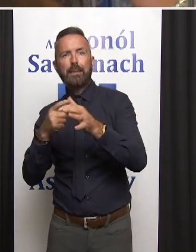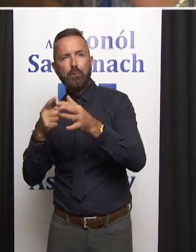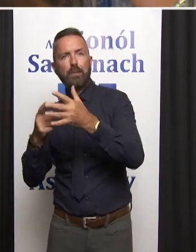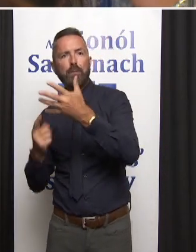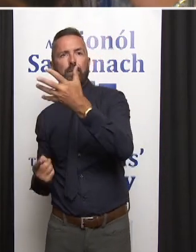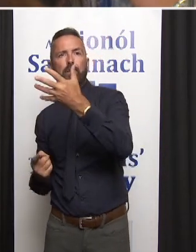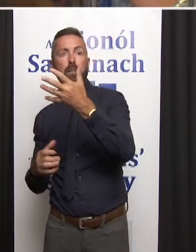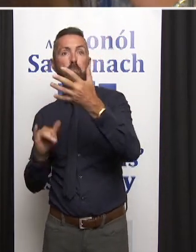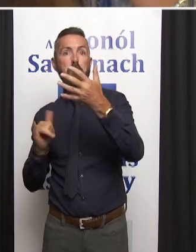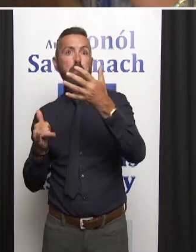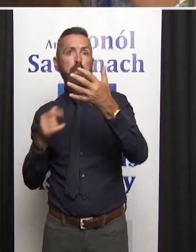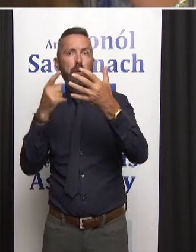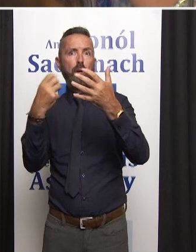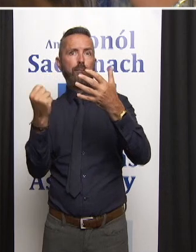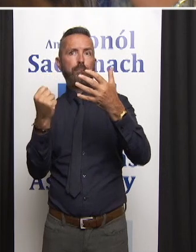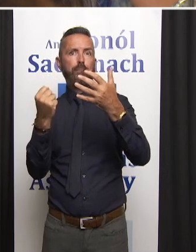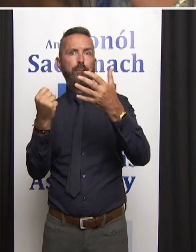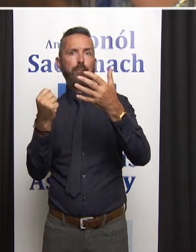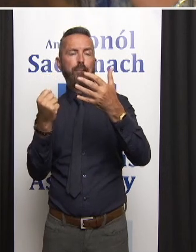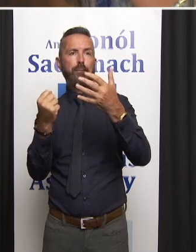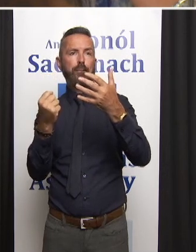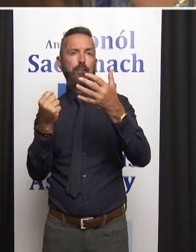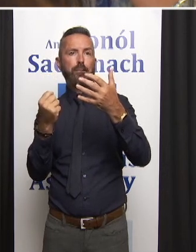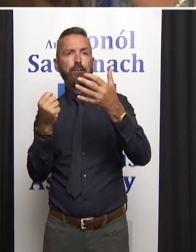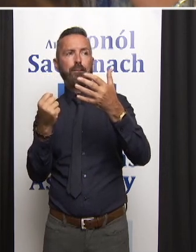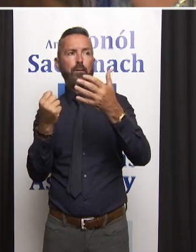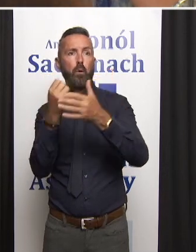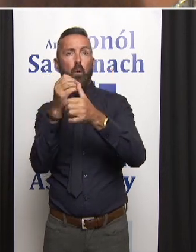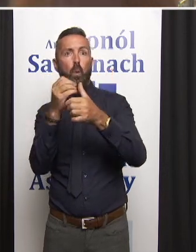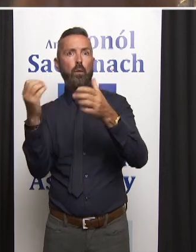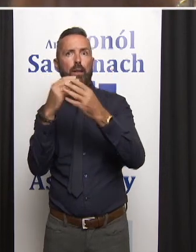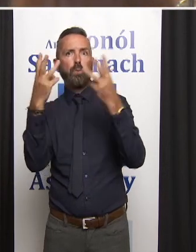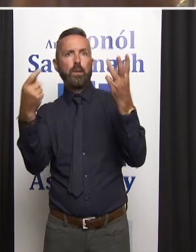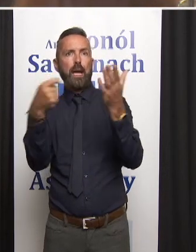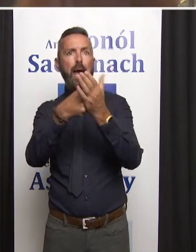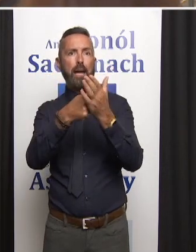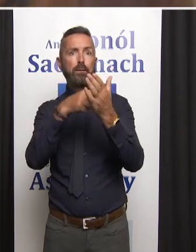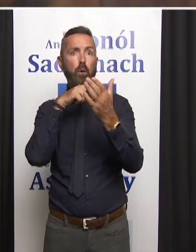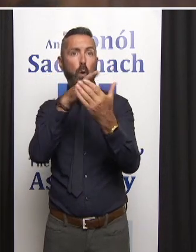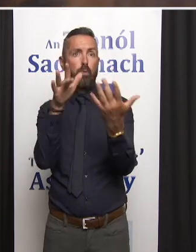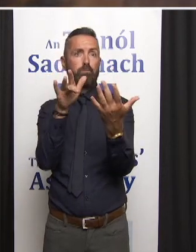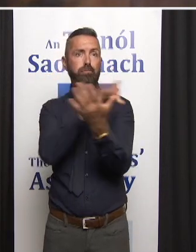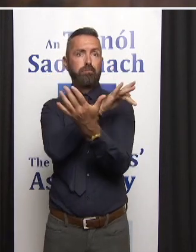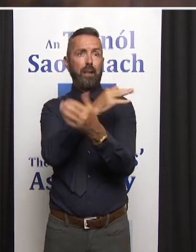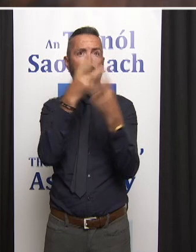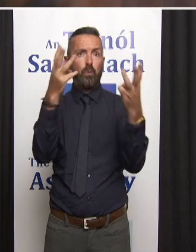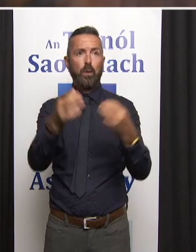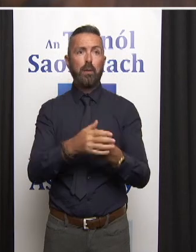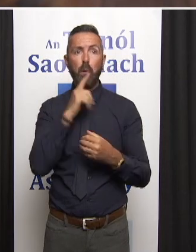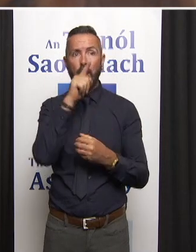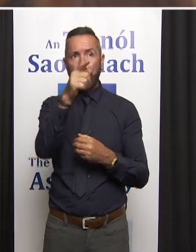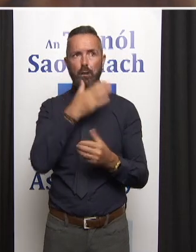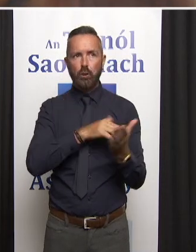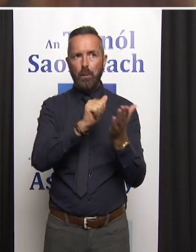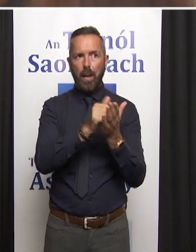you may, that's a not exhaustive list, you may add to that or take away as the Citizens' Assembly, as you